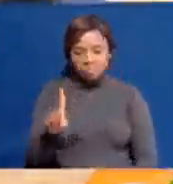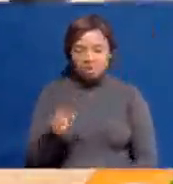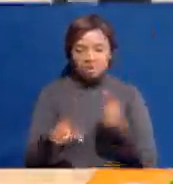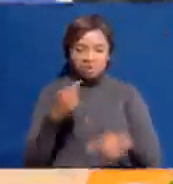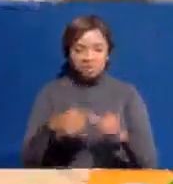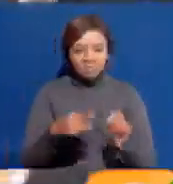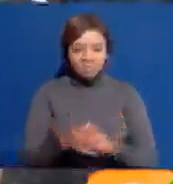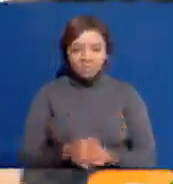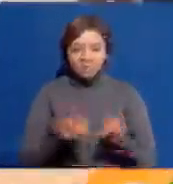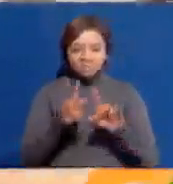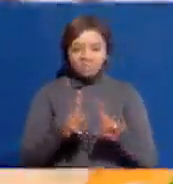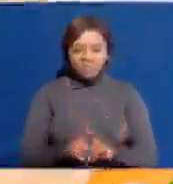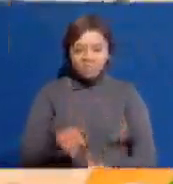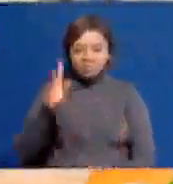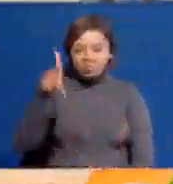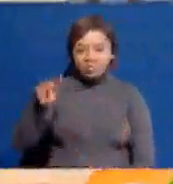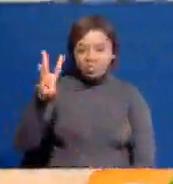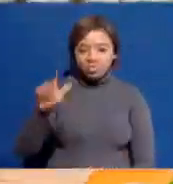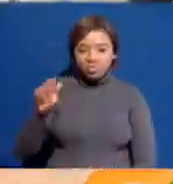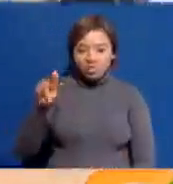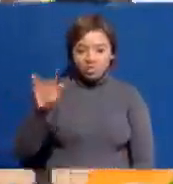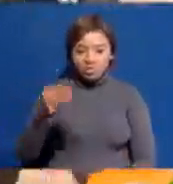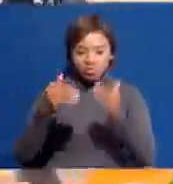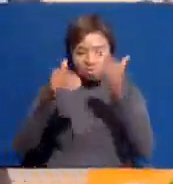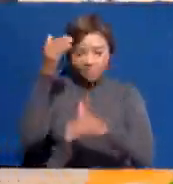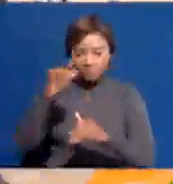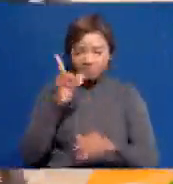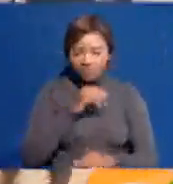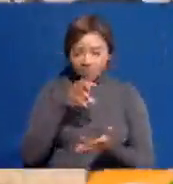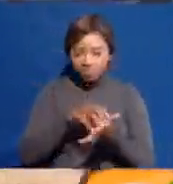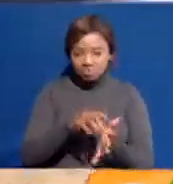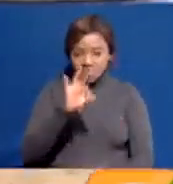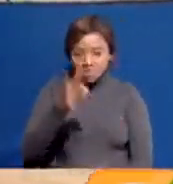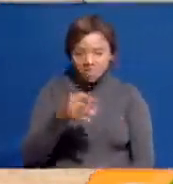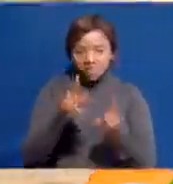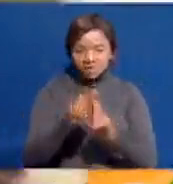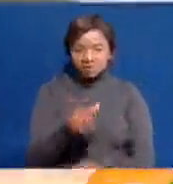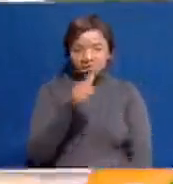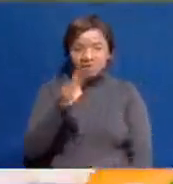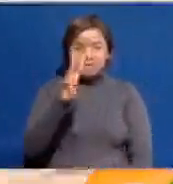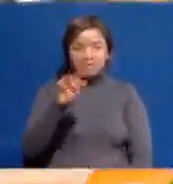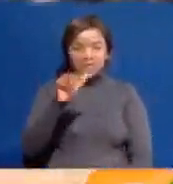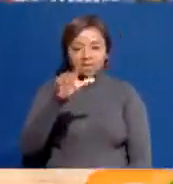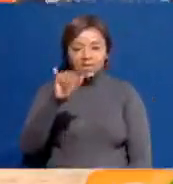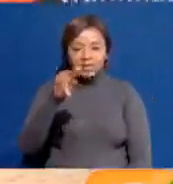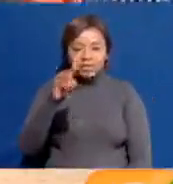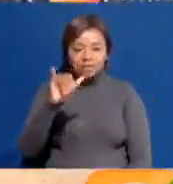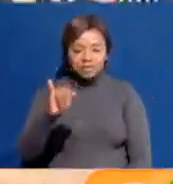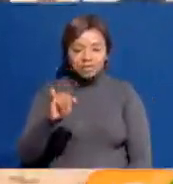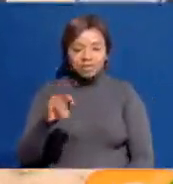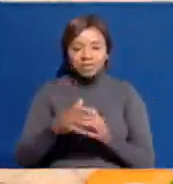match. Pwani University finished third, followed by Malindi Masters, Mtwapa Youth, and Whitehouse